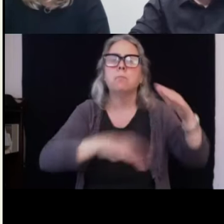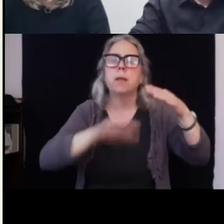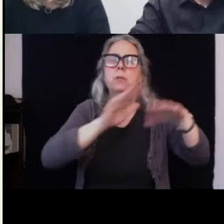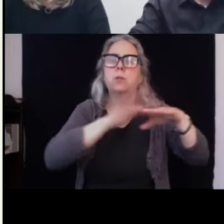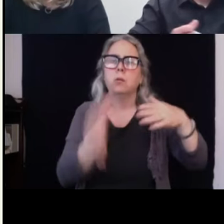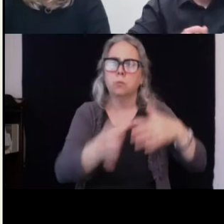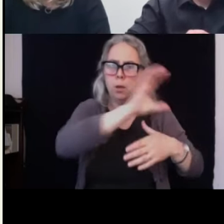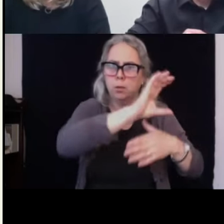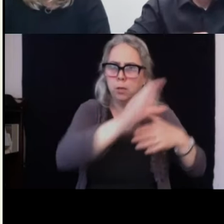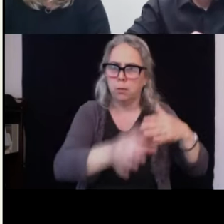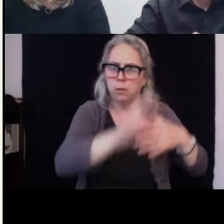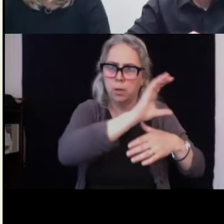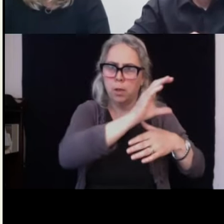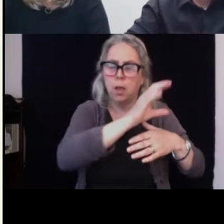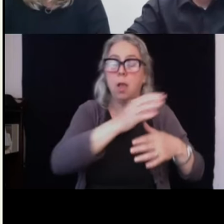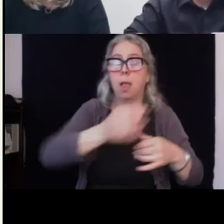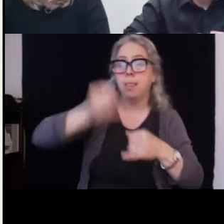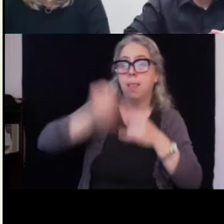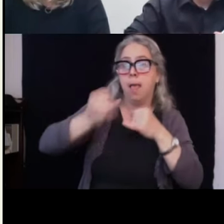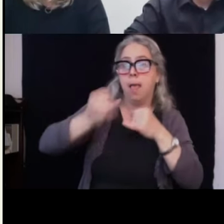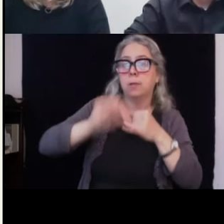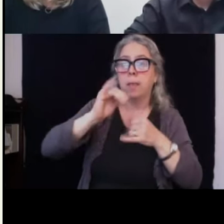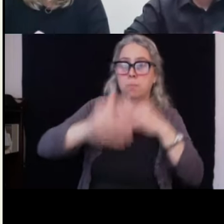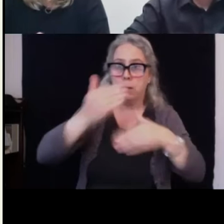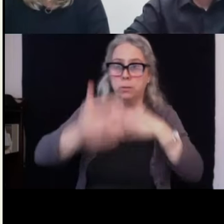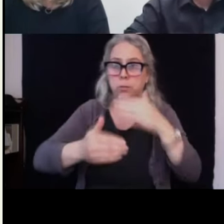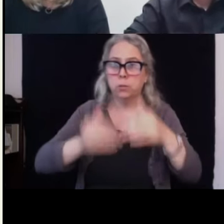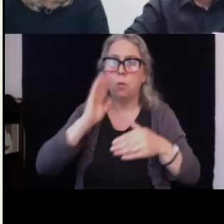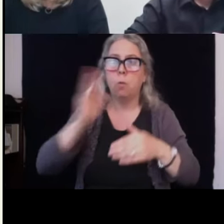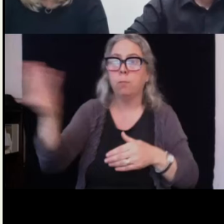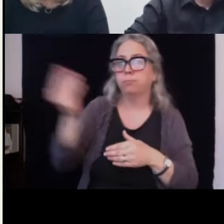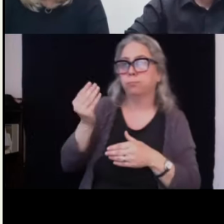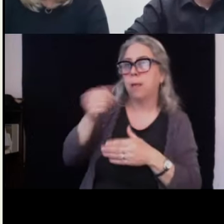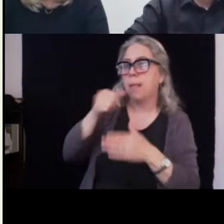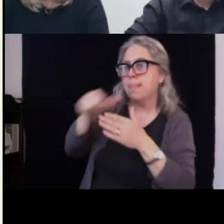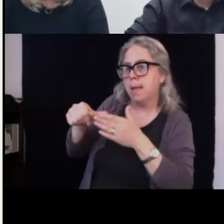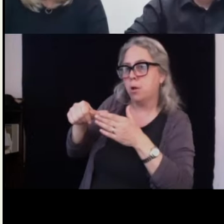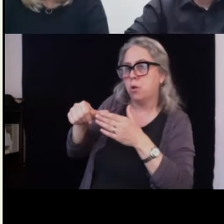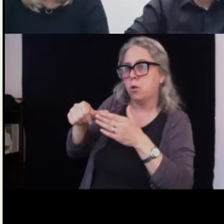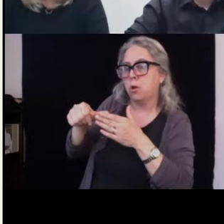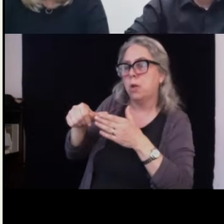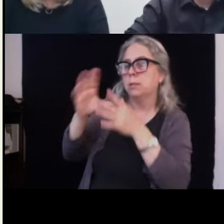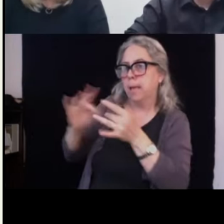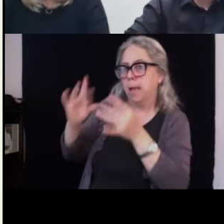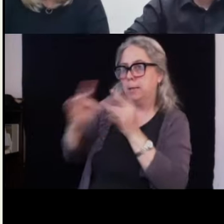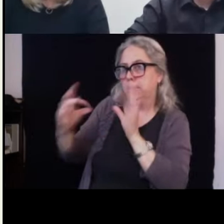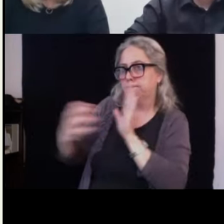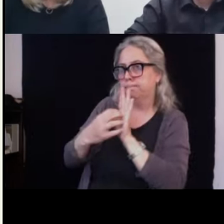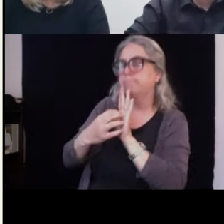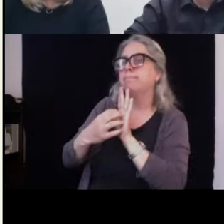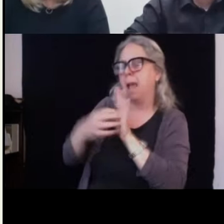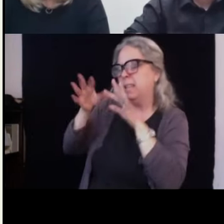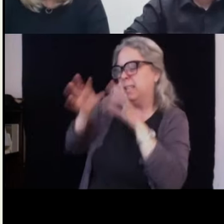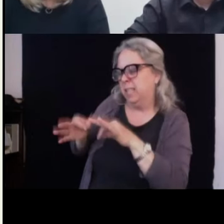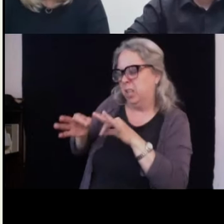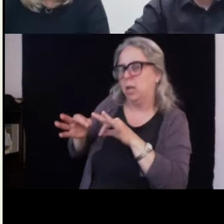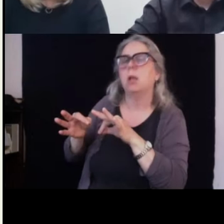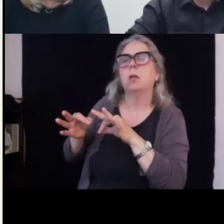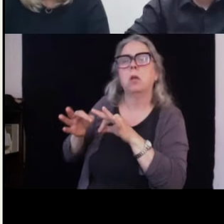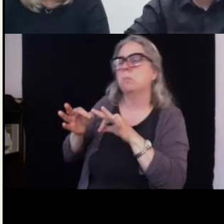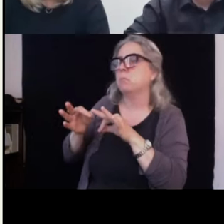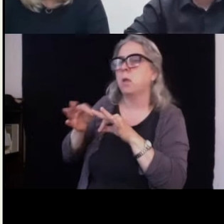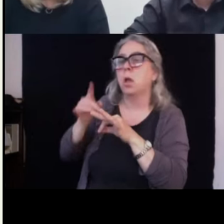And then last in that process is you're going to get a letter in the mail that states a determination, whether it be that